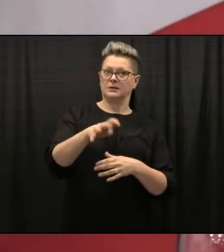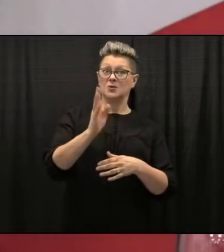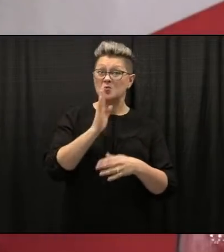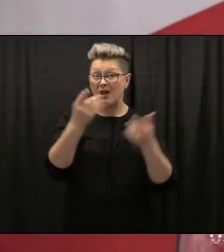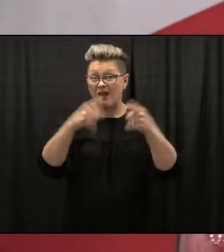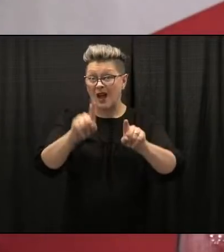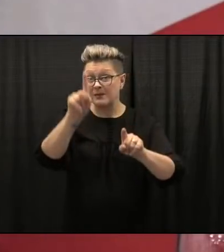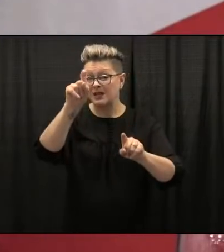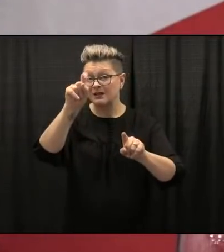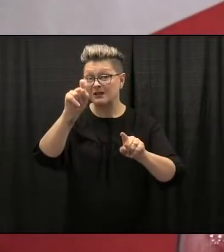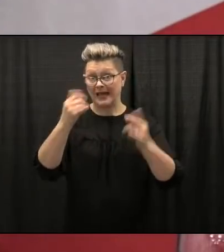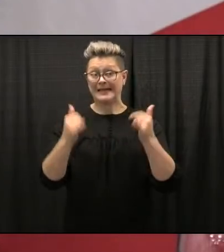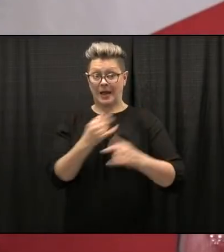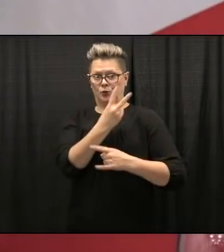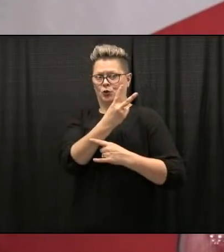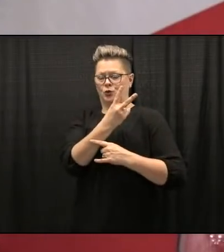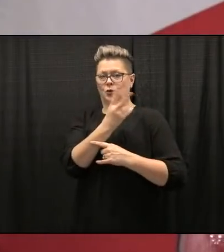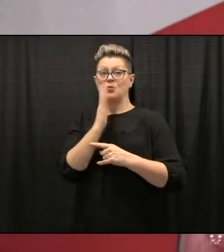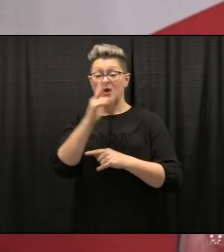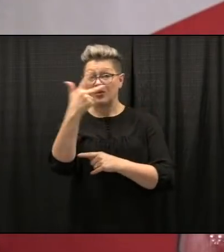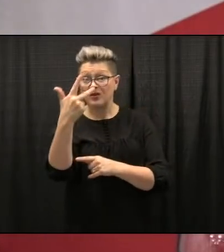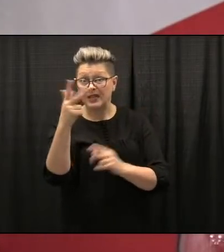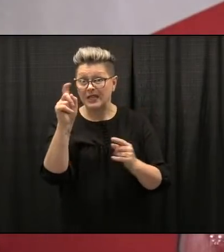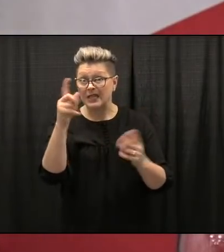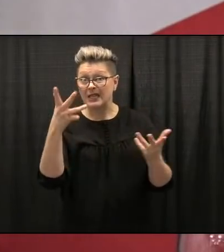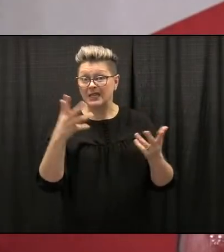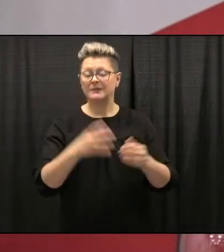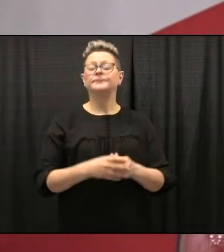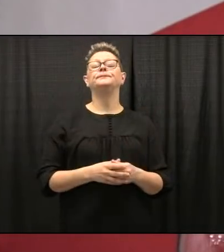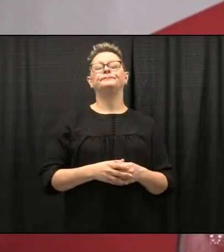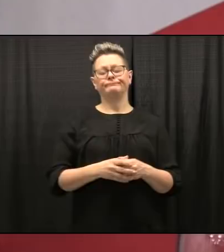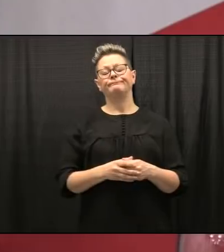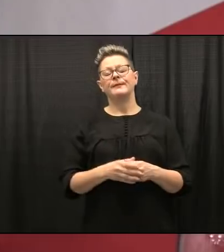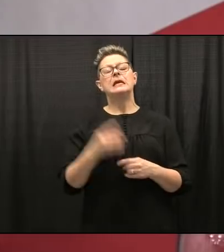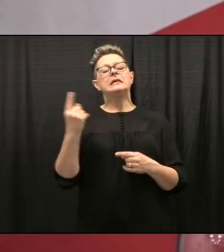That is, again, something we consider. Dr.